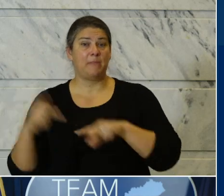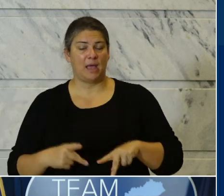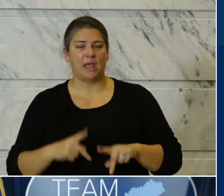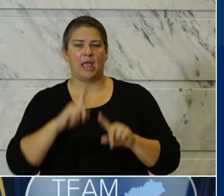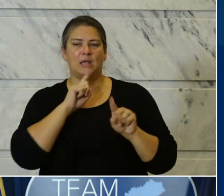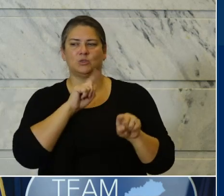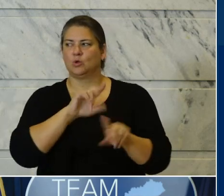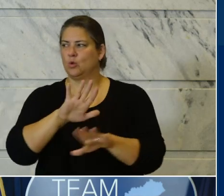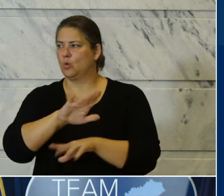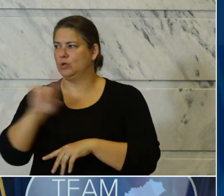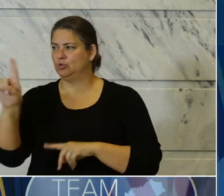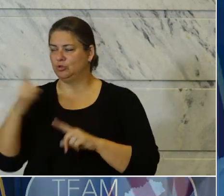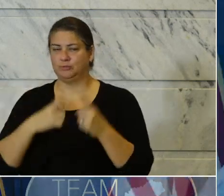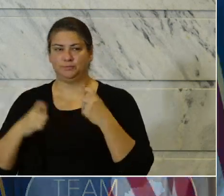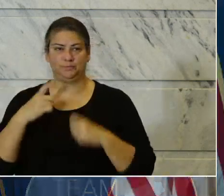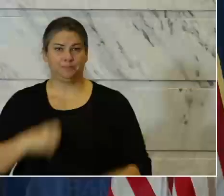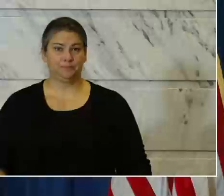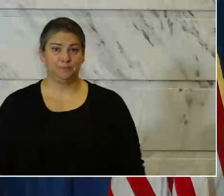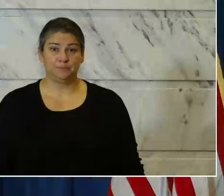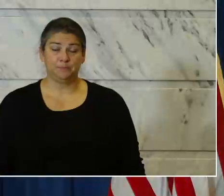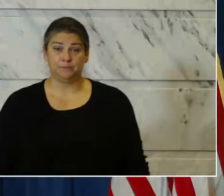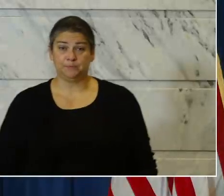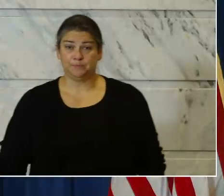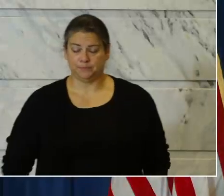answer questions.